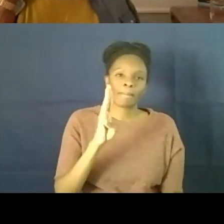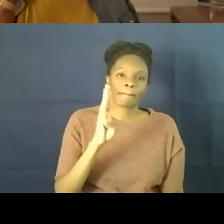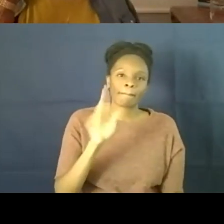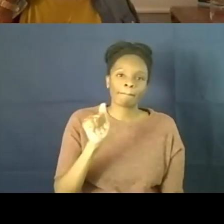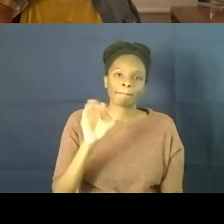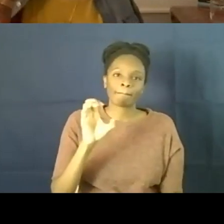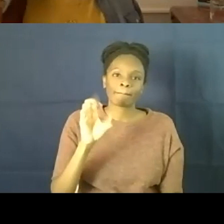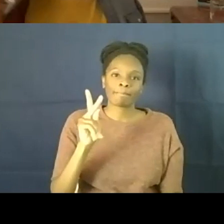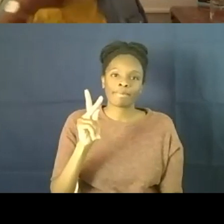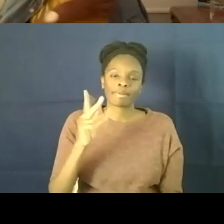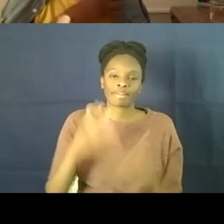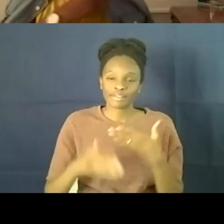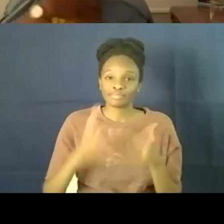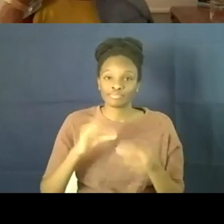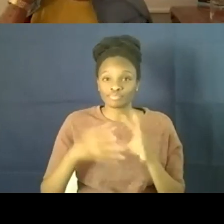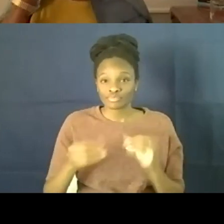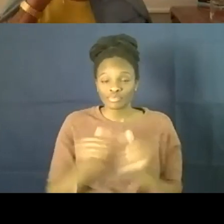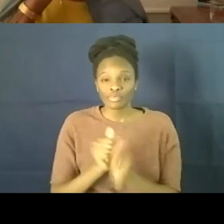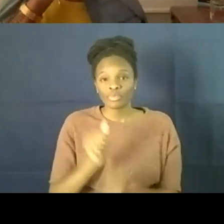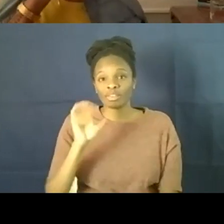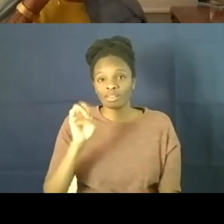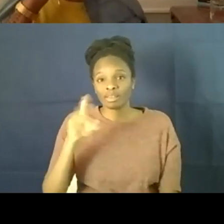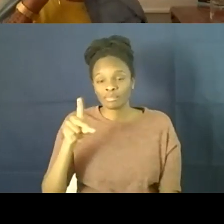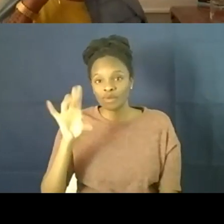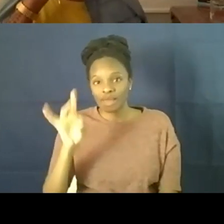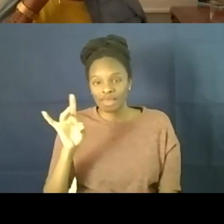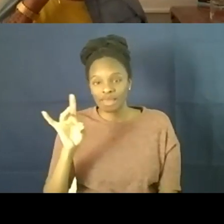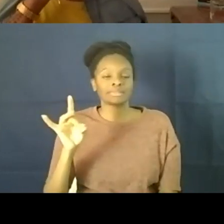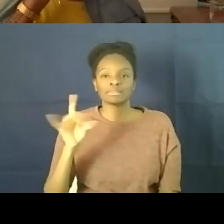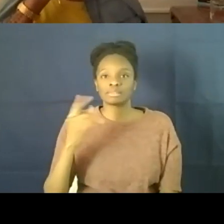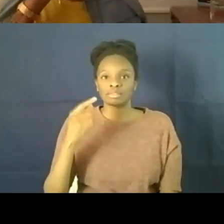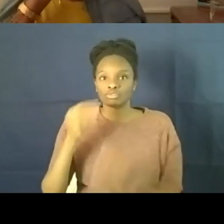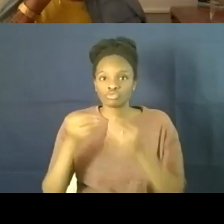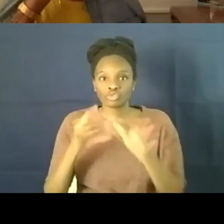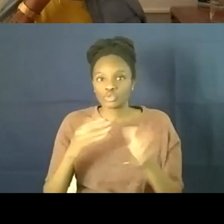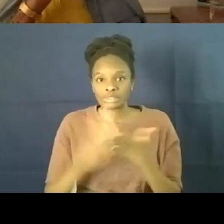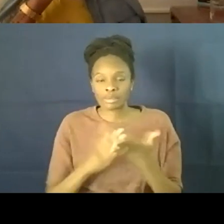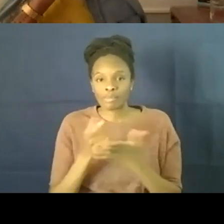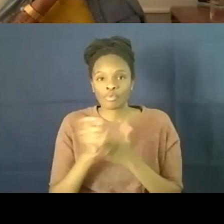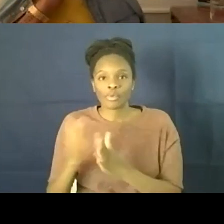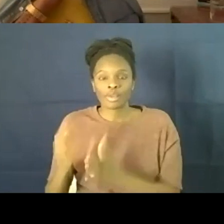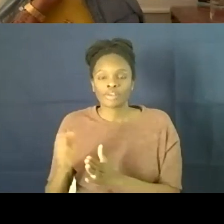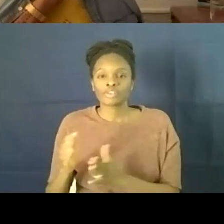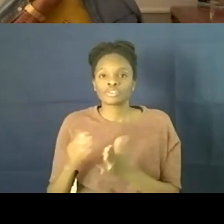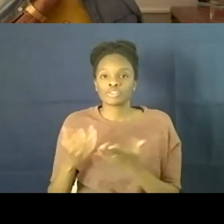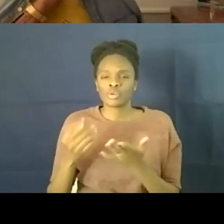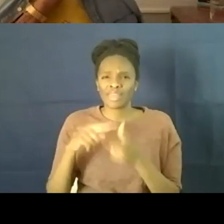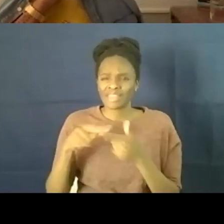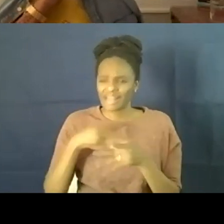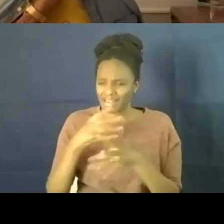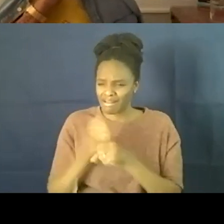8 because we were going to lose some writers. And it was like, oh, well, who's going to be around? Okay, I'm going to do one of the later episodes. And I remember getting a Lionel